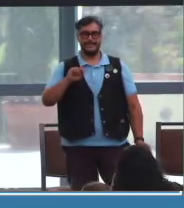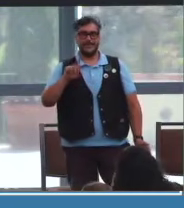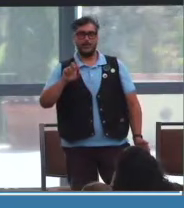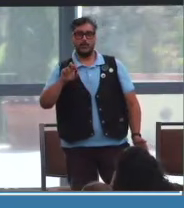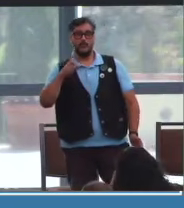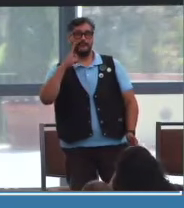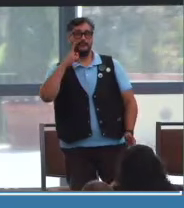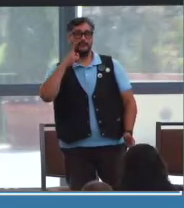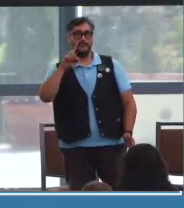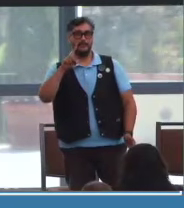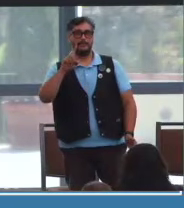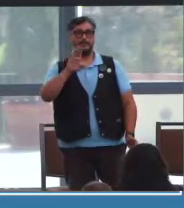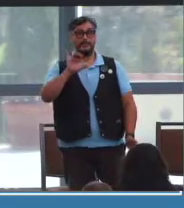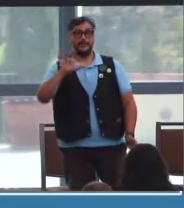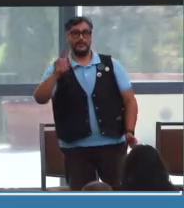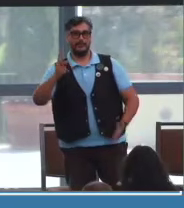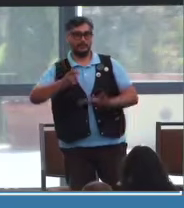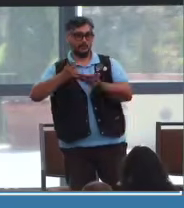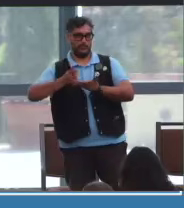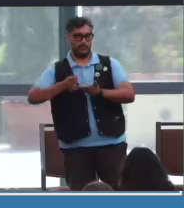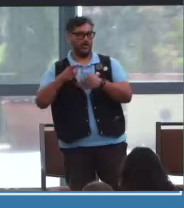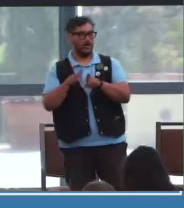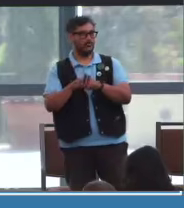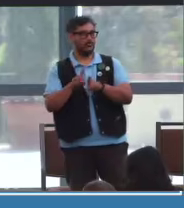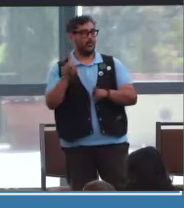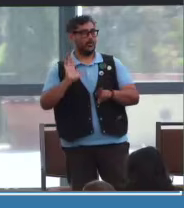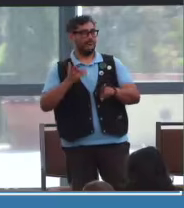Therapeutics and also one of our sponsors for today's conference.